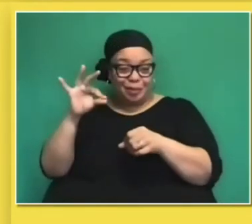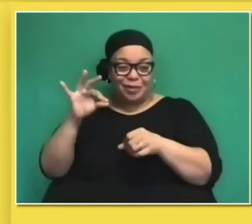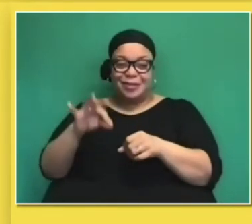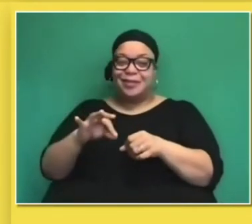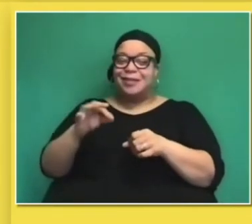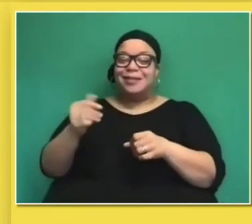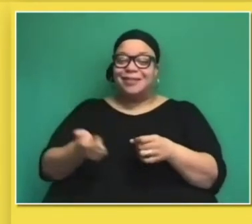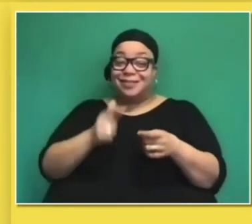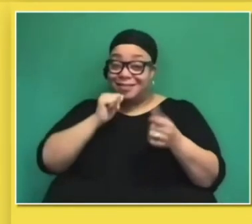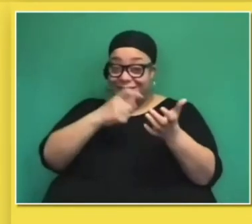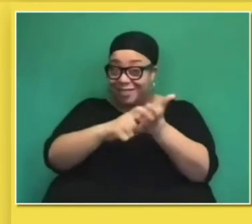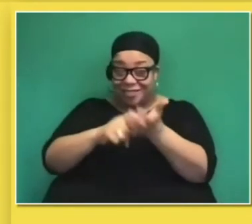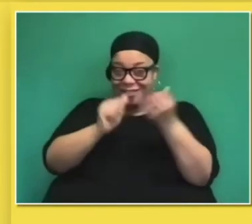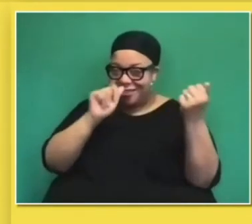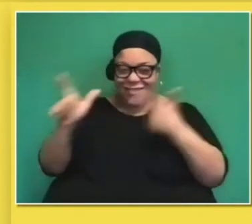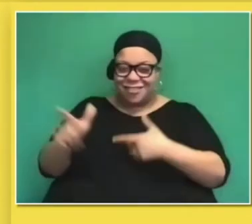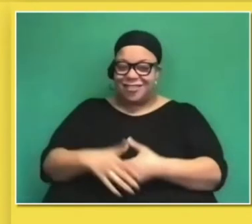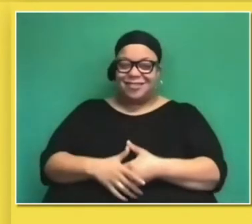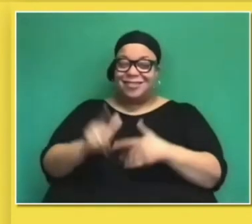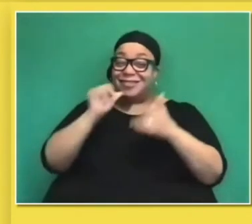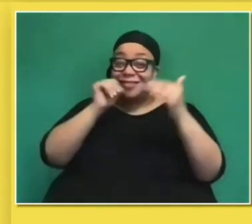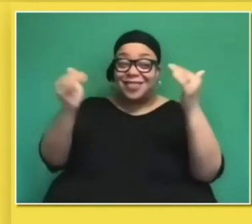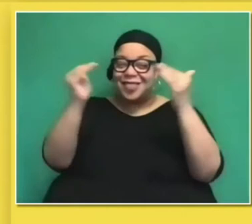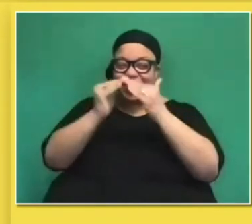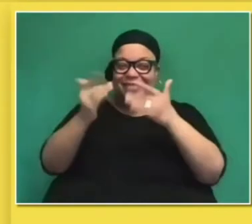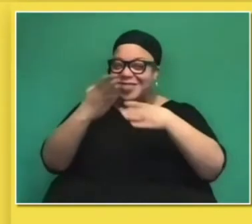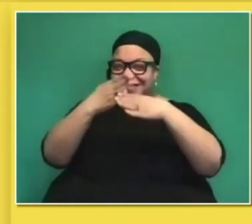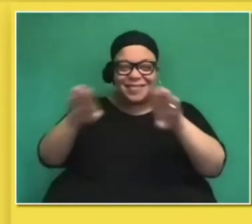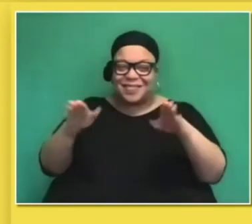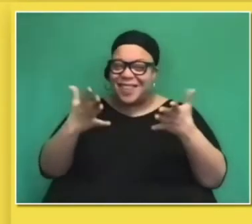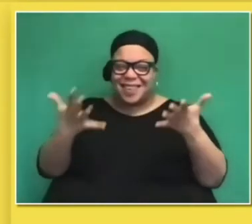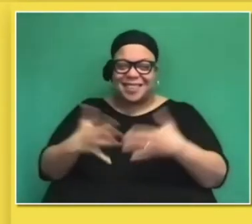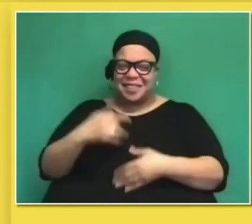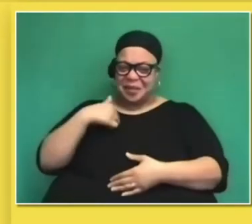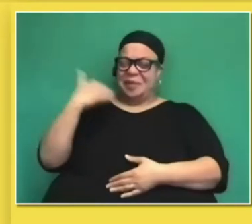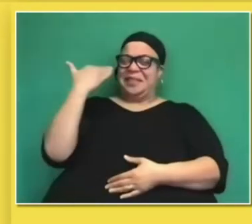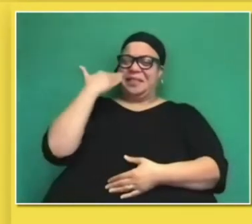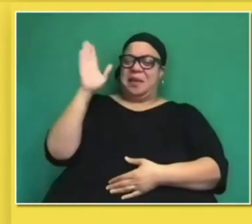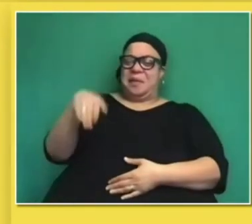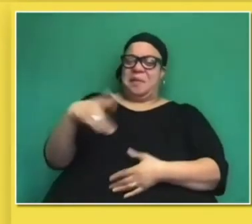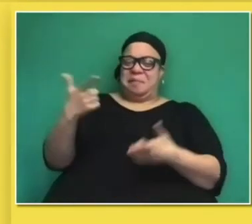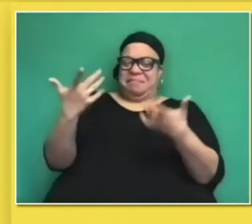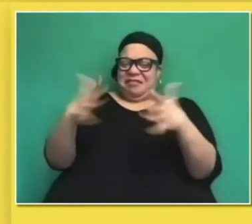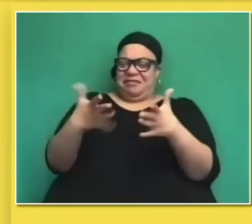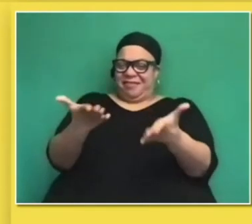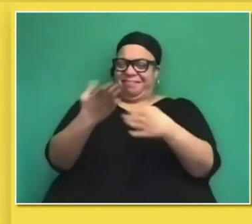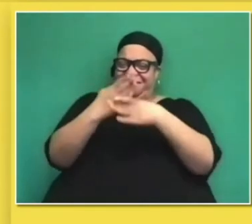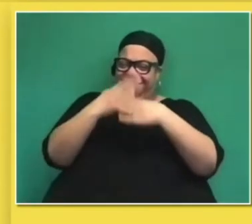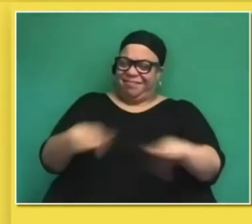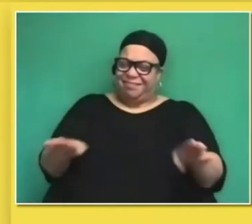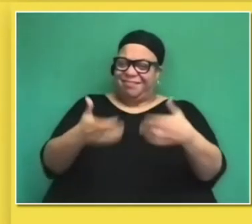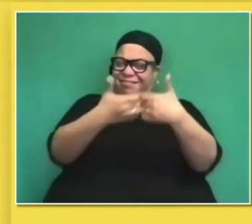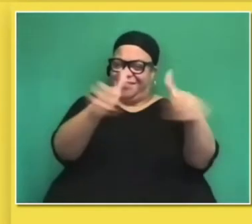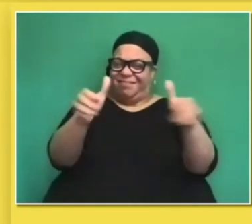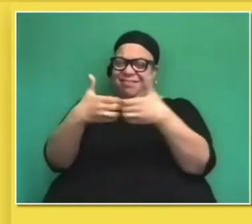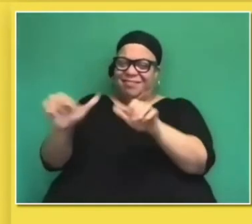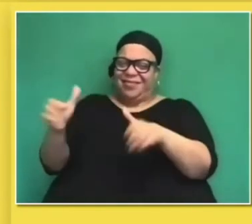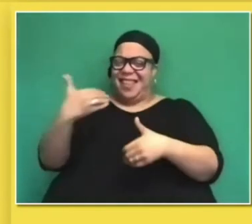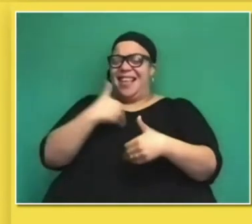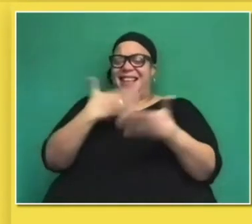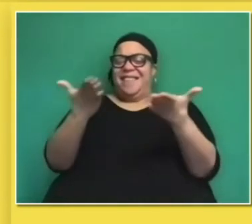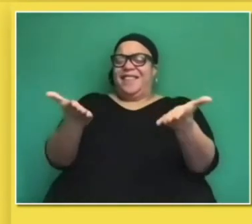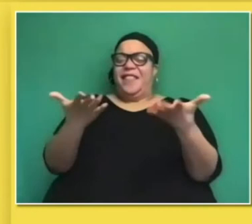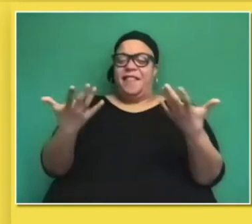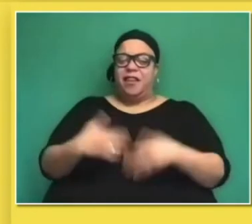But we know that we don't have to exploit the division. We can build fusion coalitions, which is the only